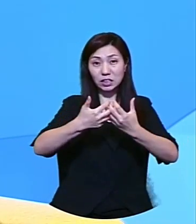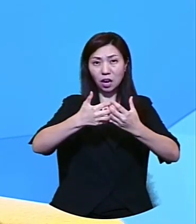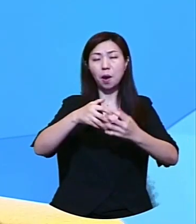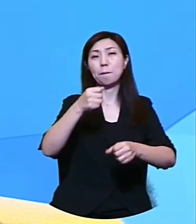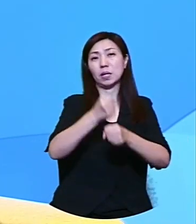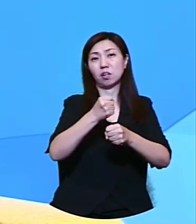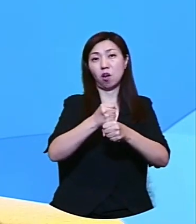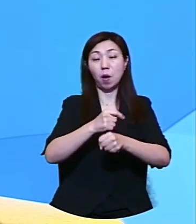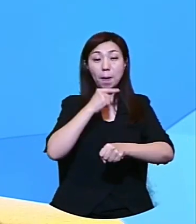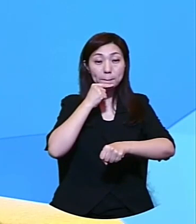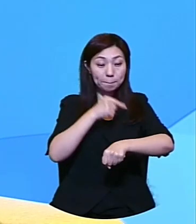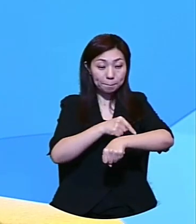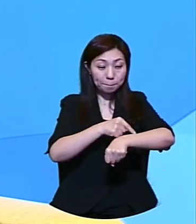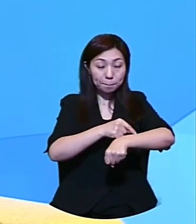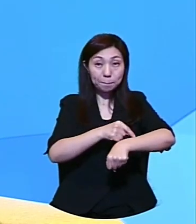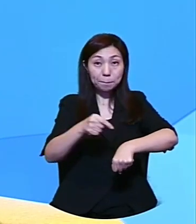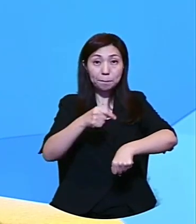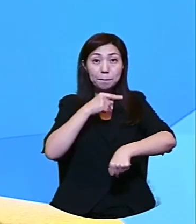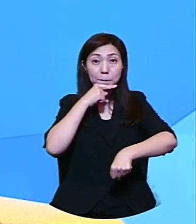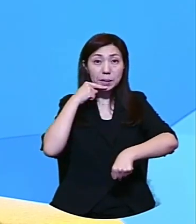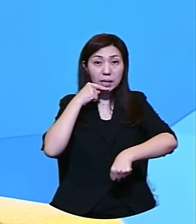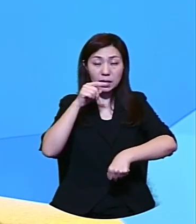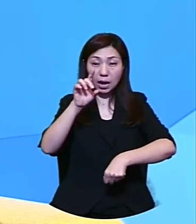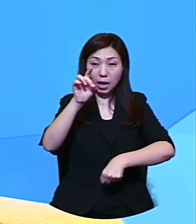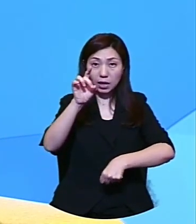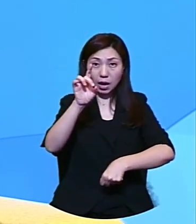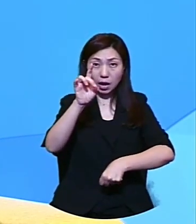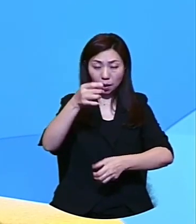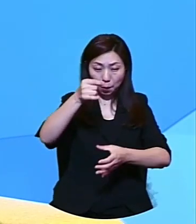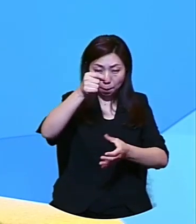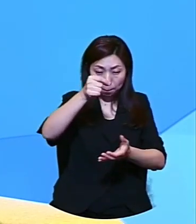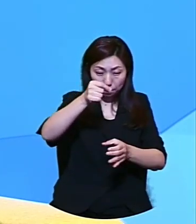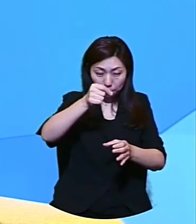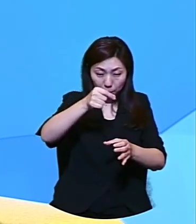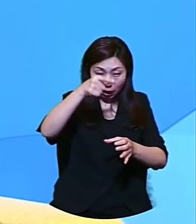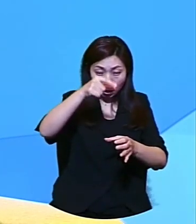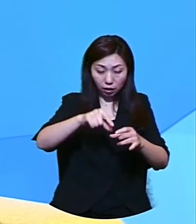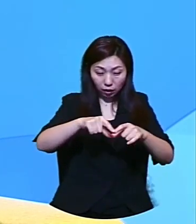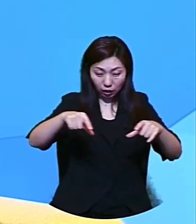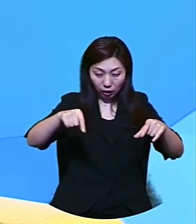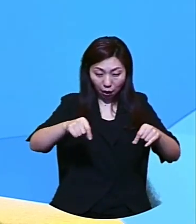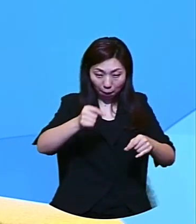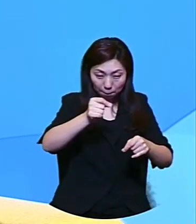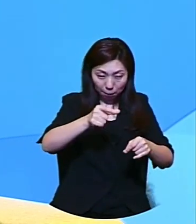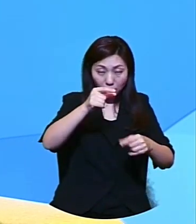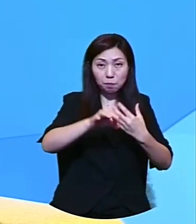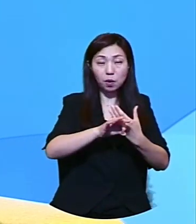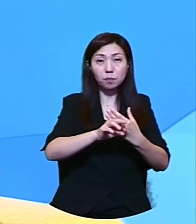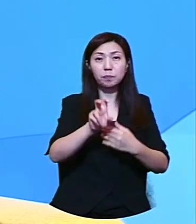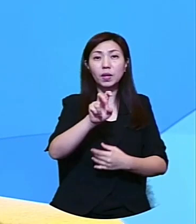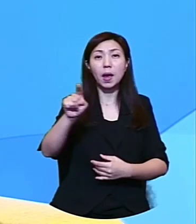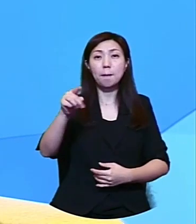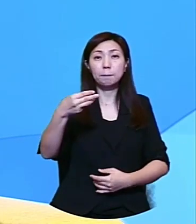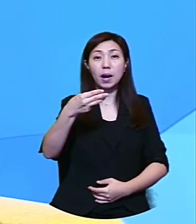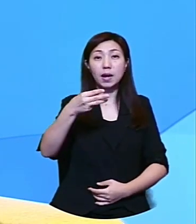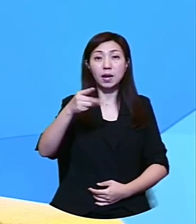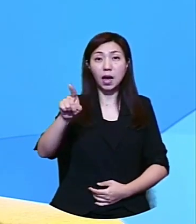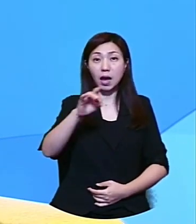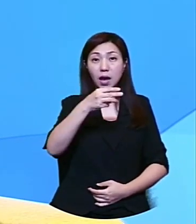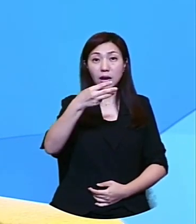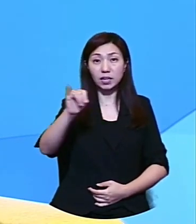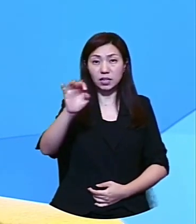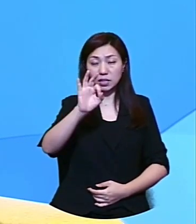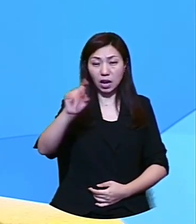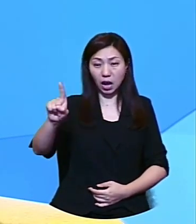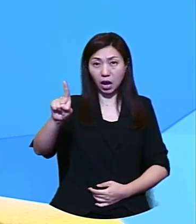this kit that can identify that whether this person is